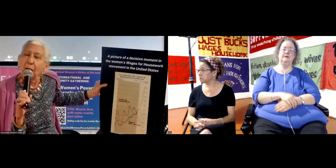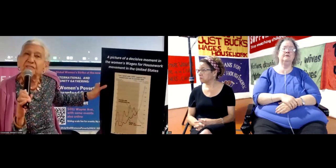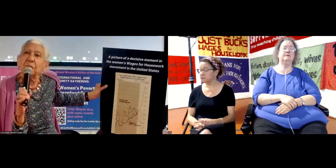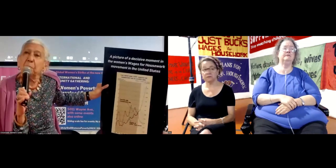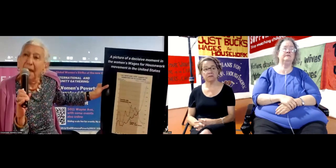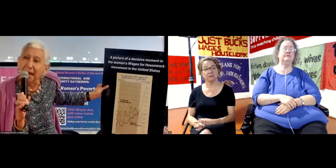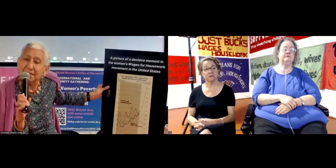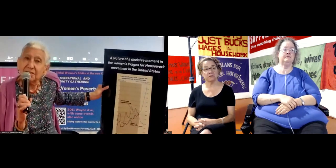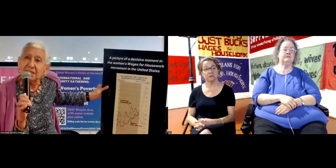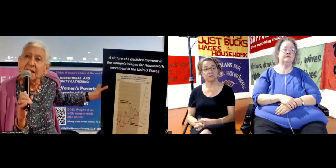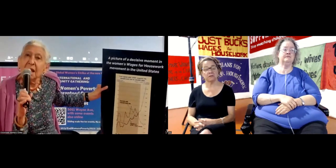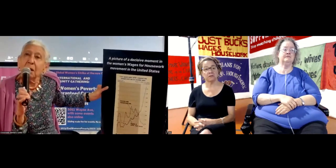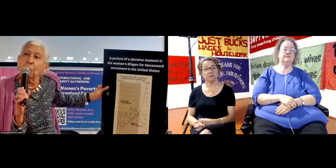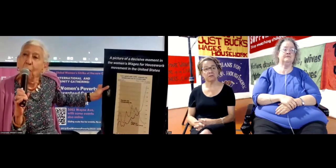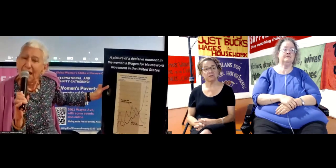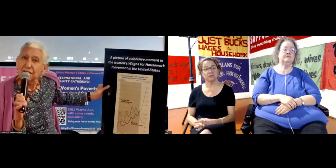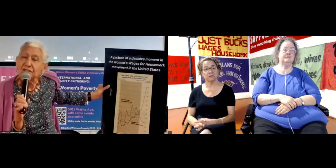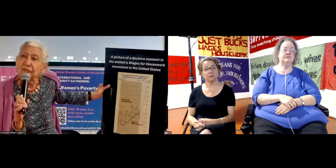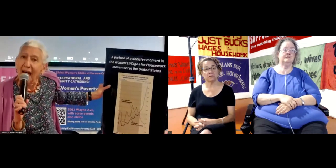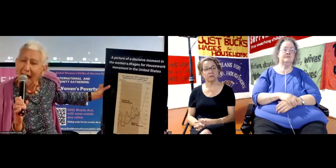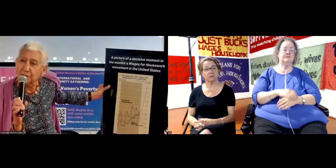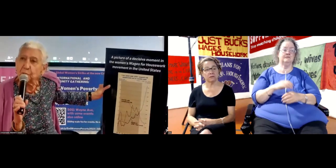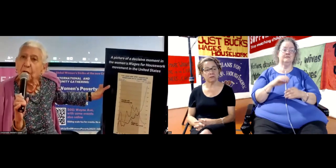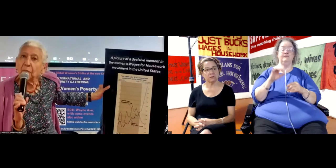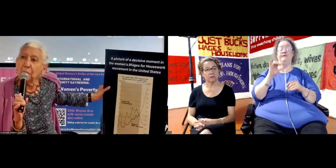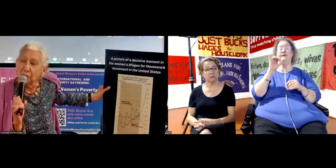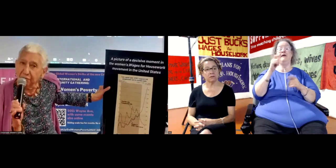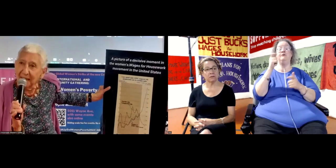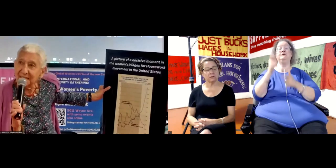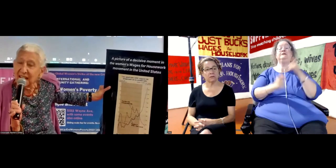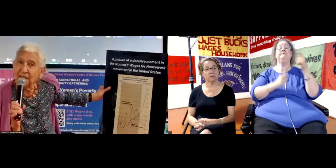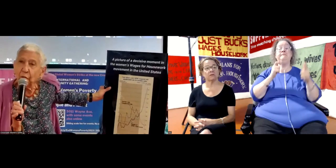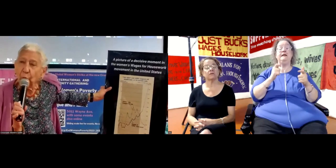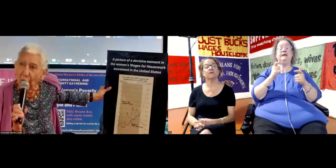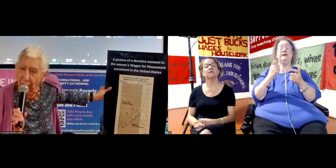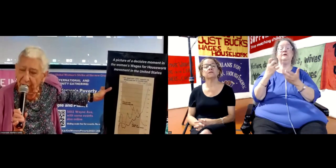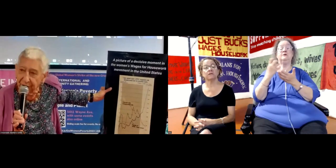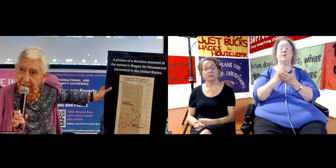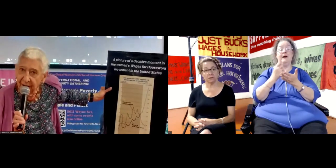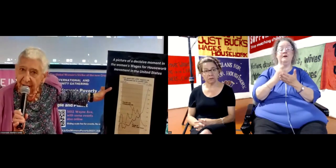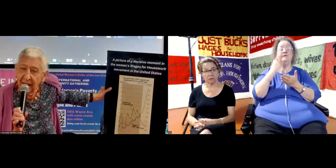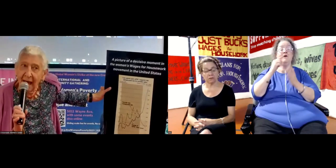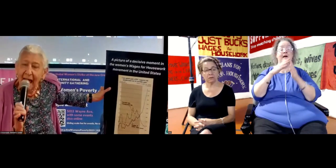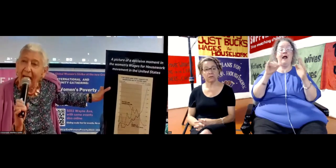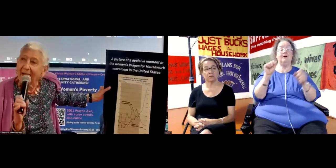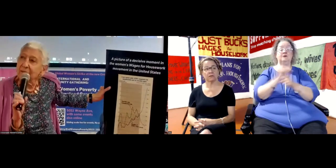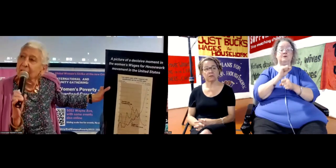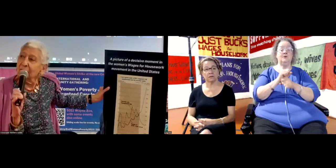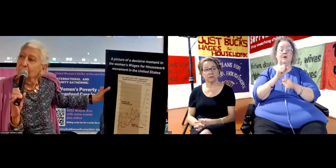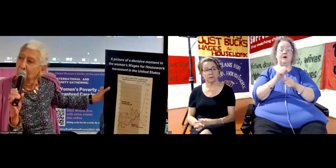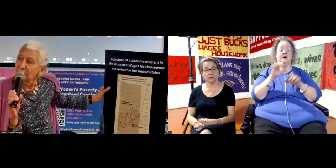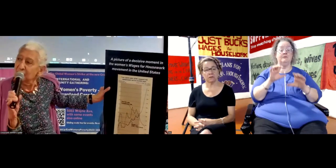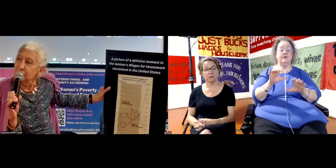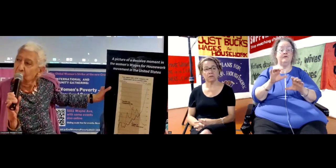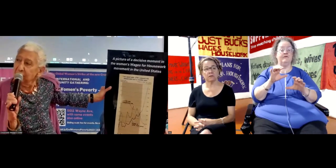It was the biggest wages for housework movement in the world. And